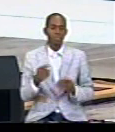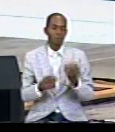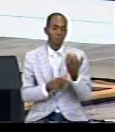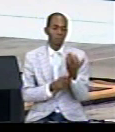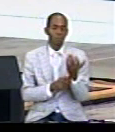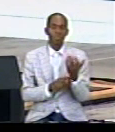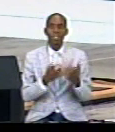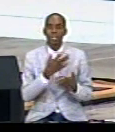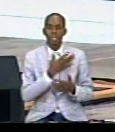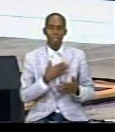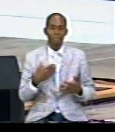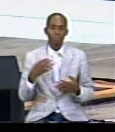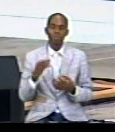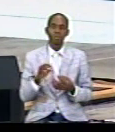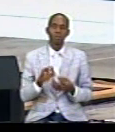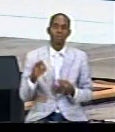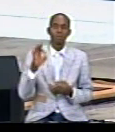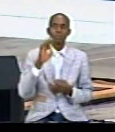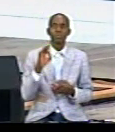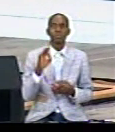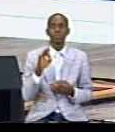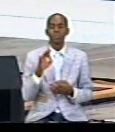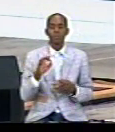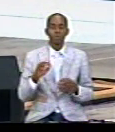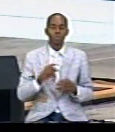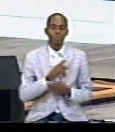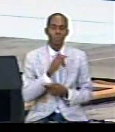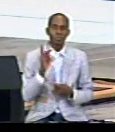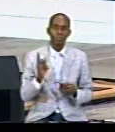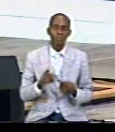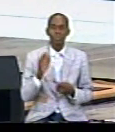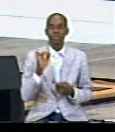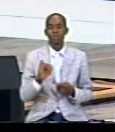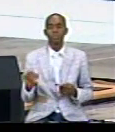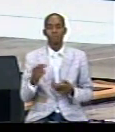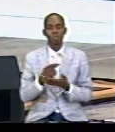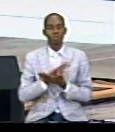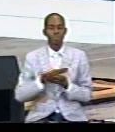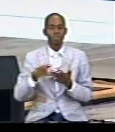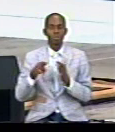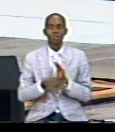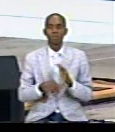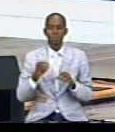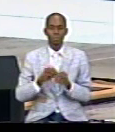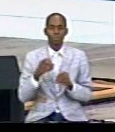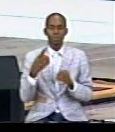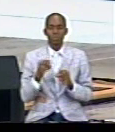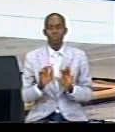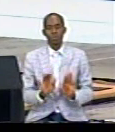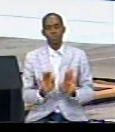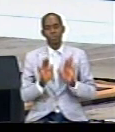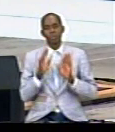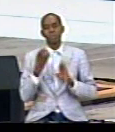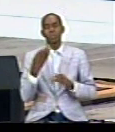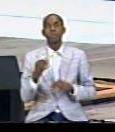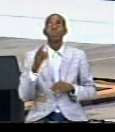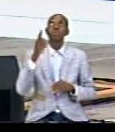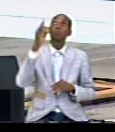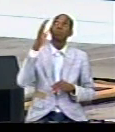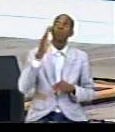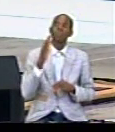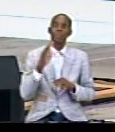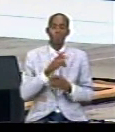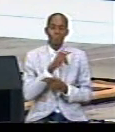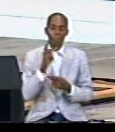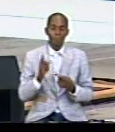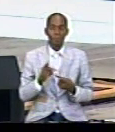and spirit, perfecting holiness in the fear of God.